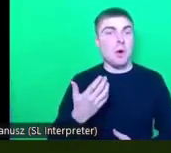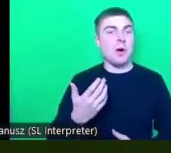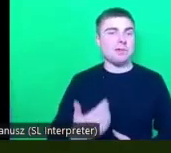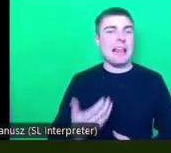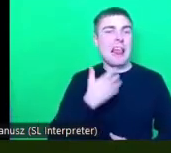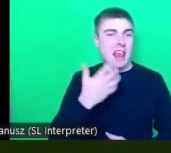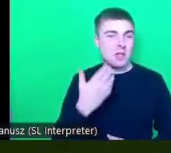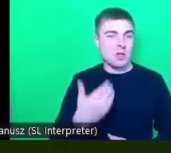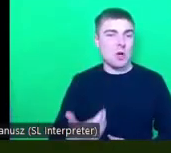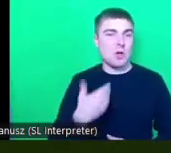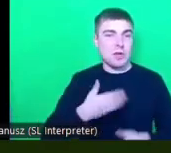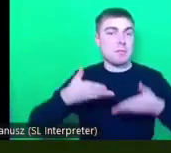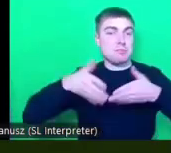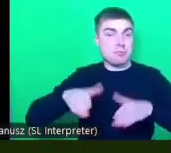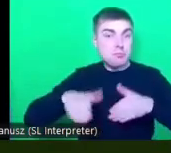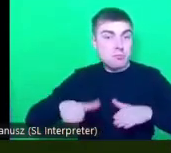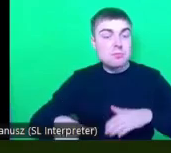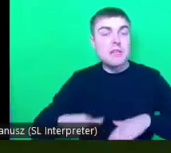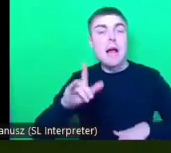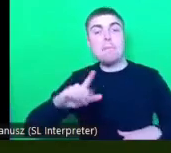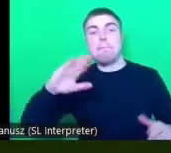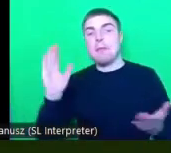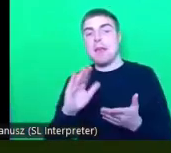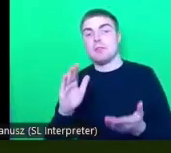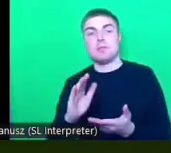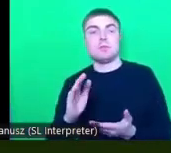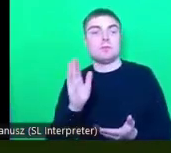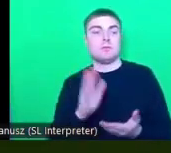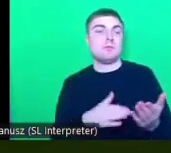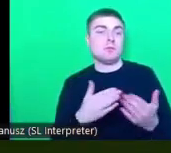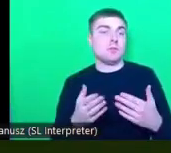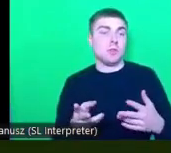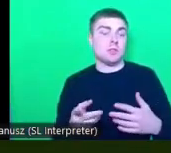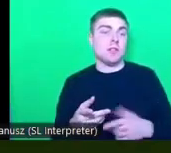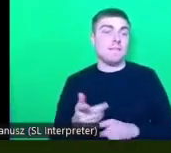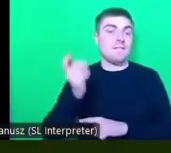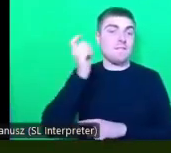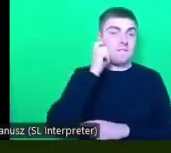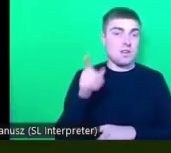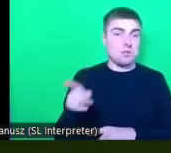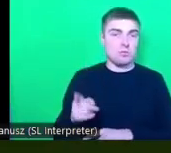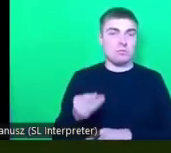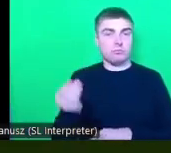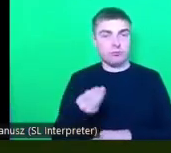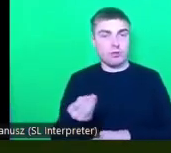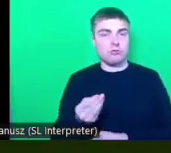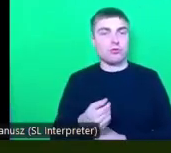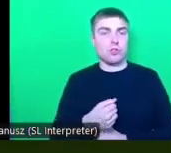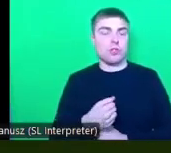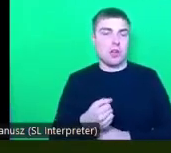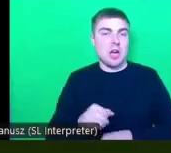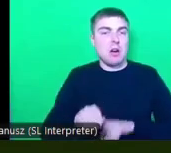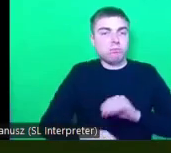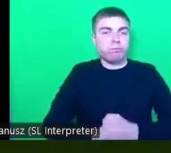calves. And actually the same pattern for the direction of movement. Not surprisingly, we have a more